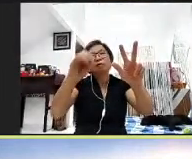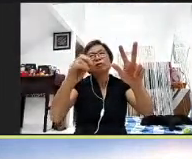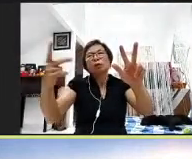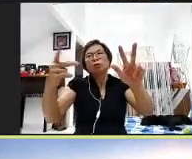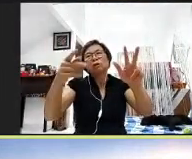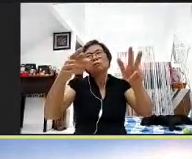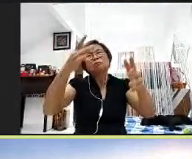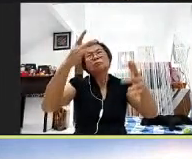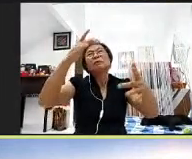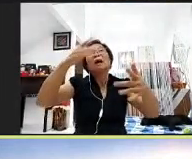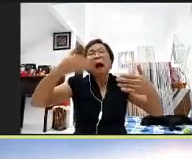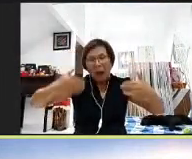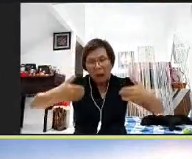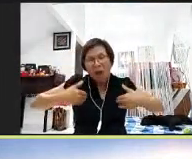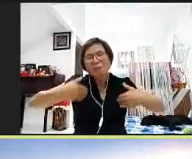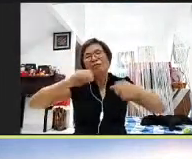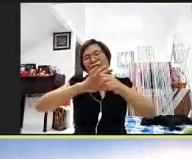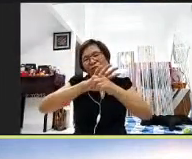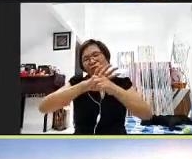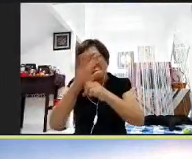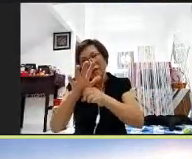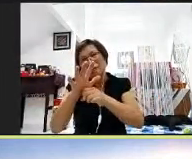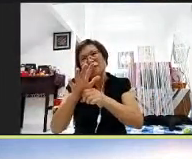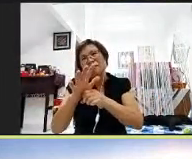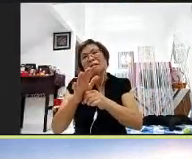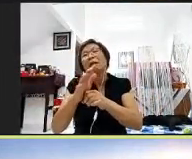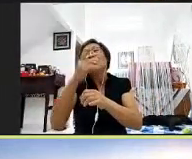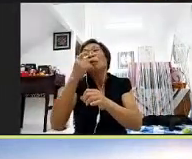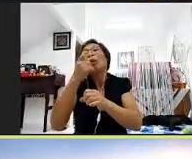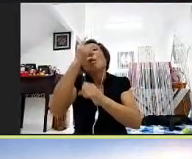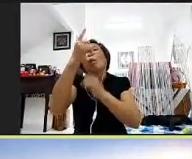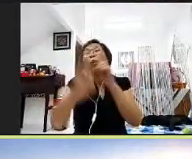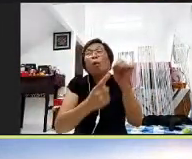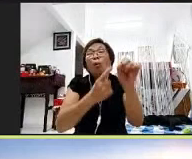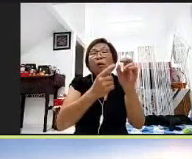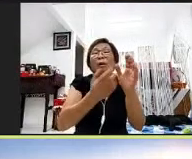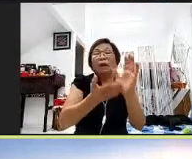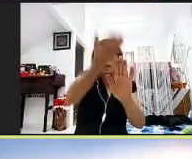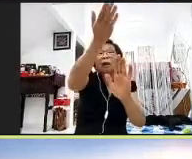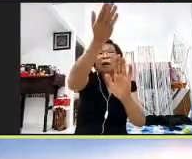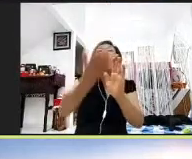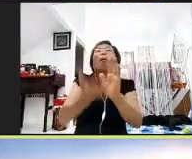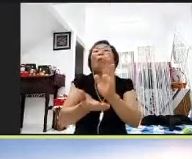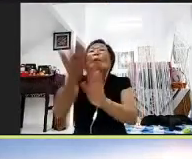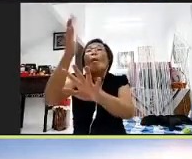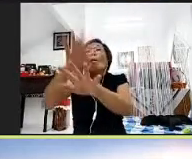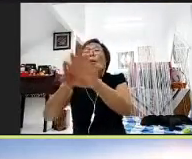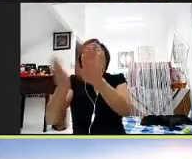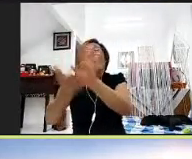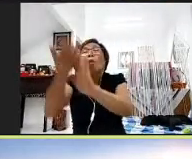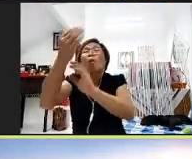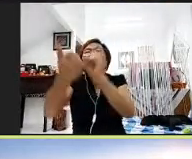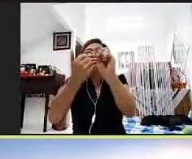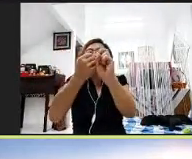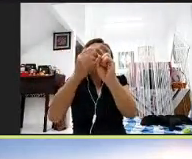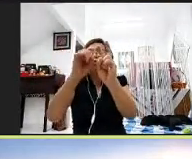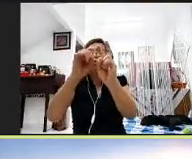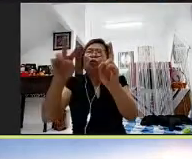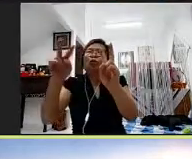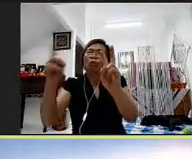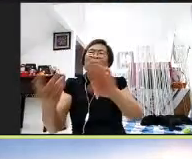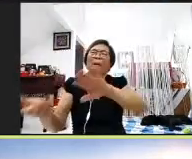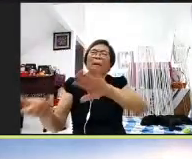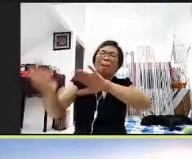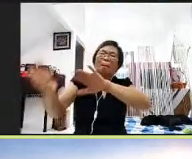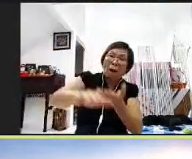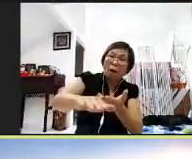300 cases increment is only by year 2021. And our death rate, as